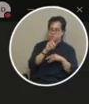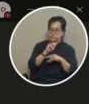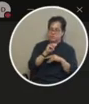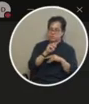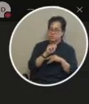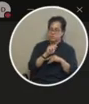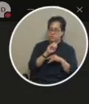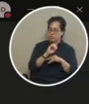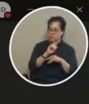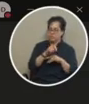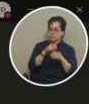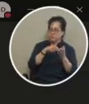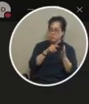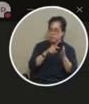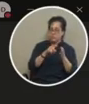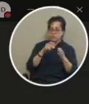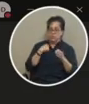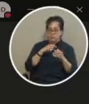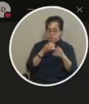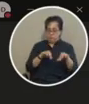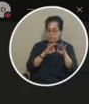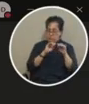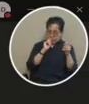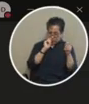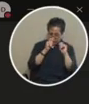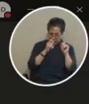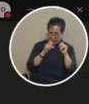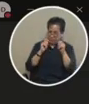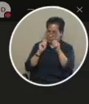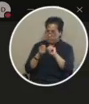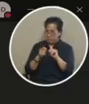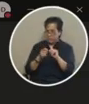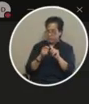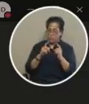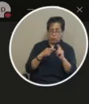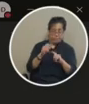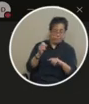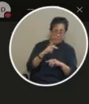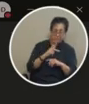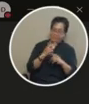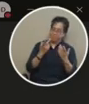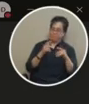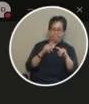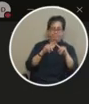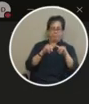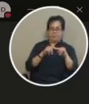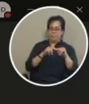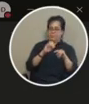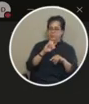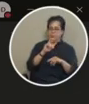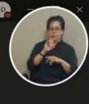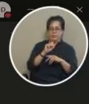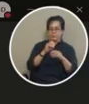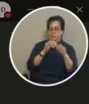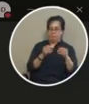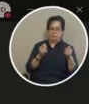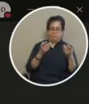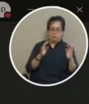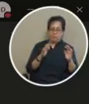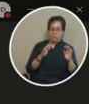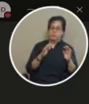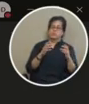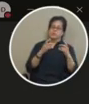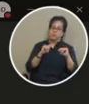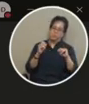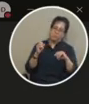important that we're making these adjustments as to when they're going to come back. I think it's all dependent upon when this crisis is over and when we can start trying to get